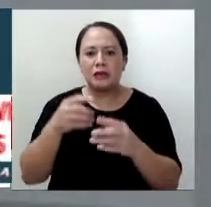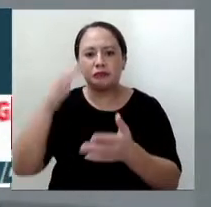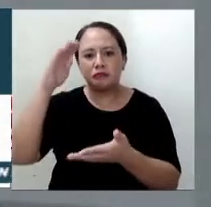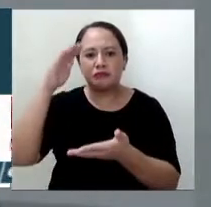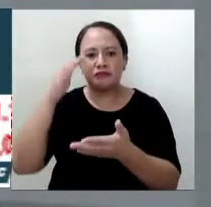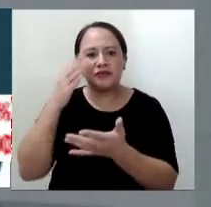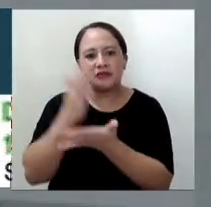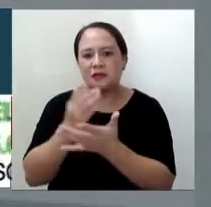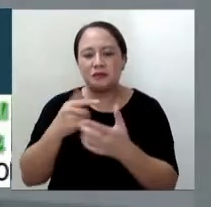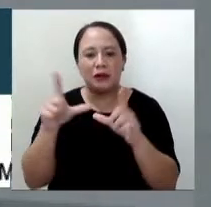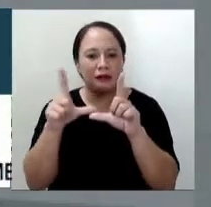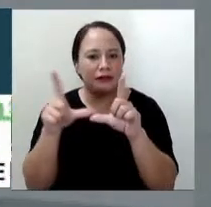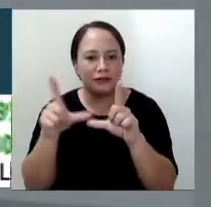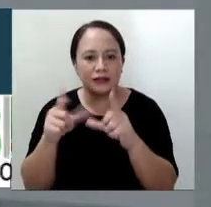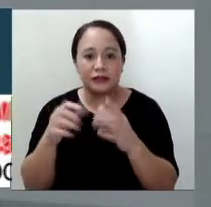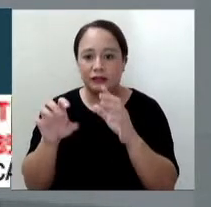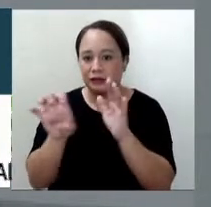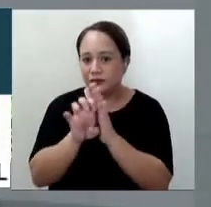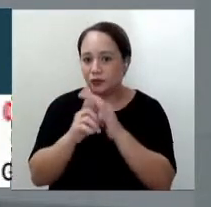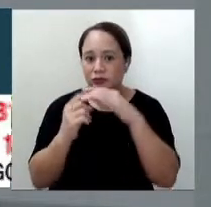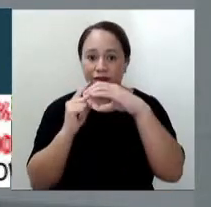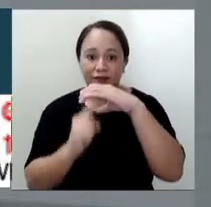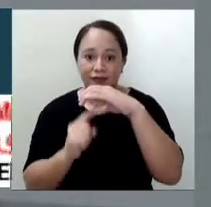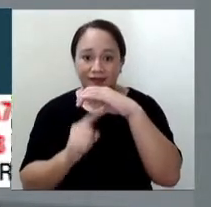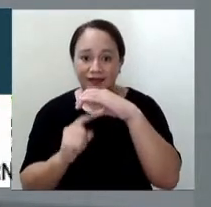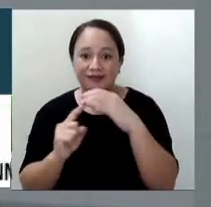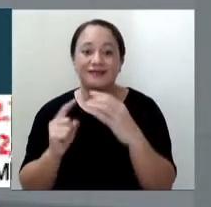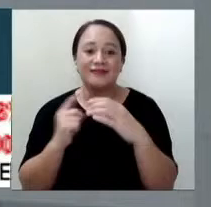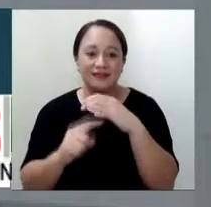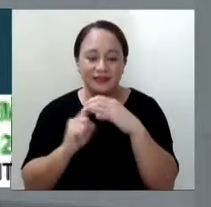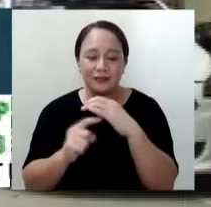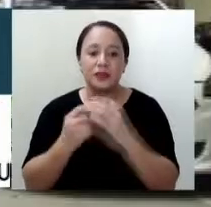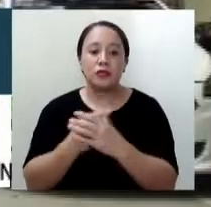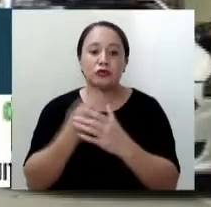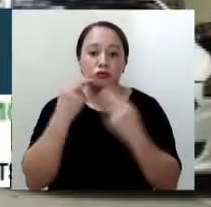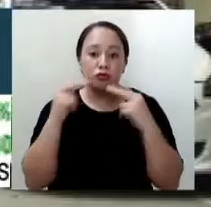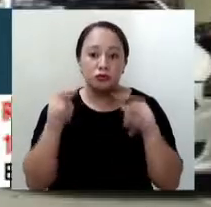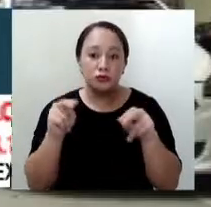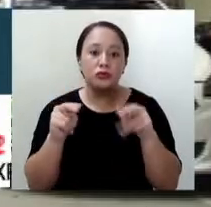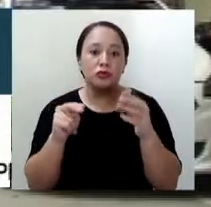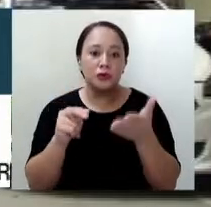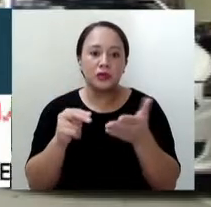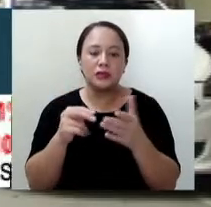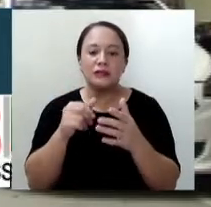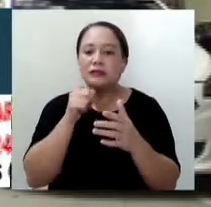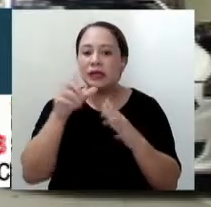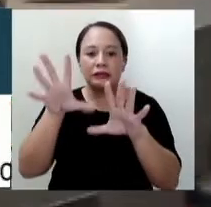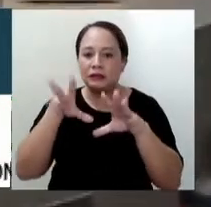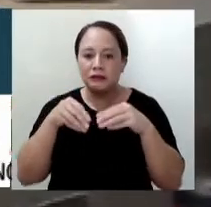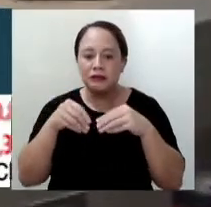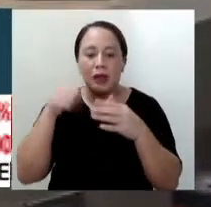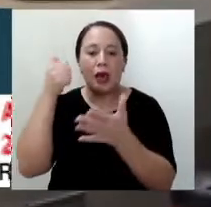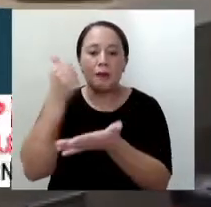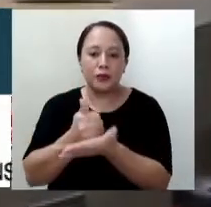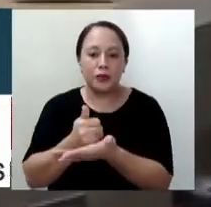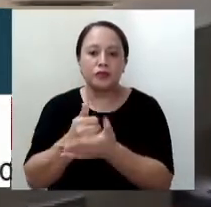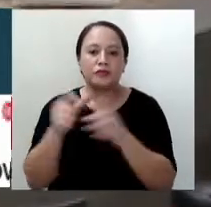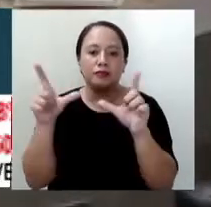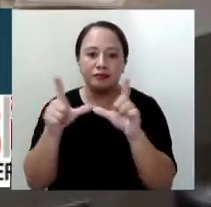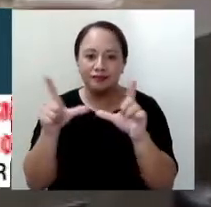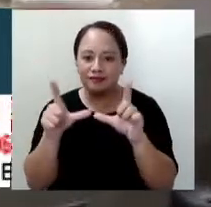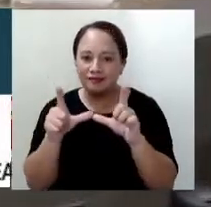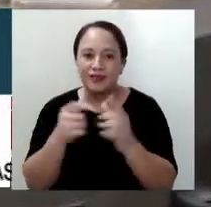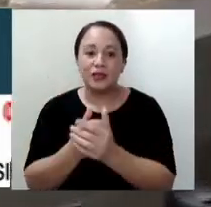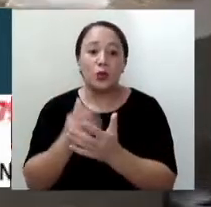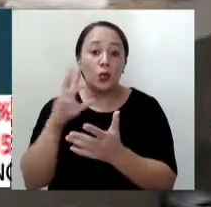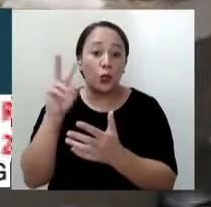others. ABS-CBN, which is the parent firm of this news channel, was denied its application for a fresh broadcast franchise